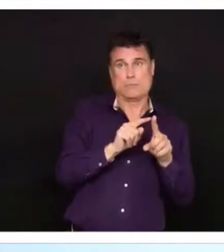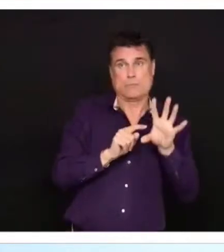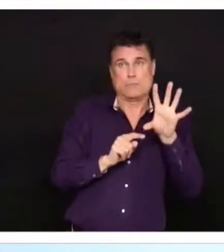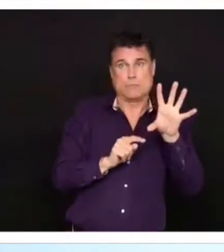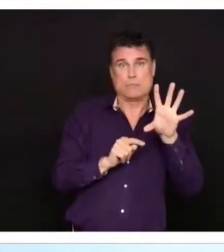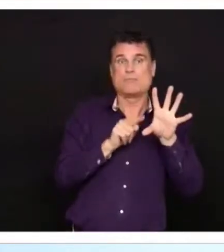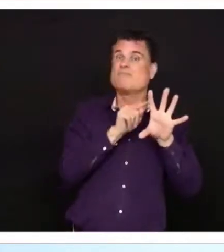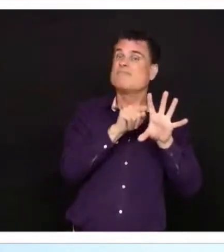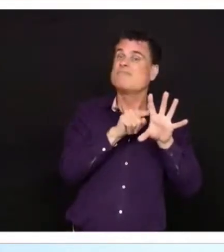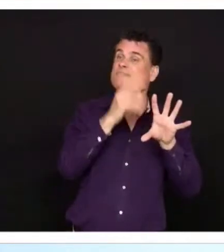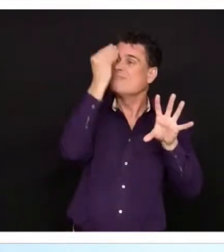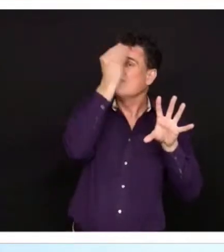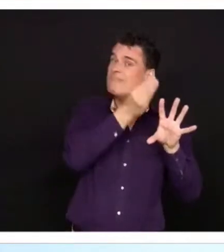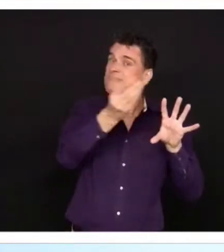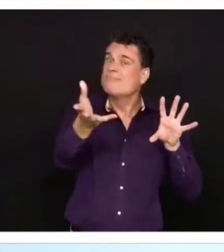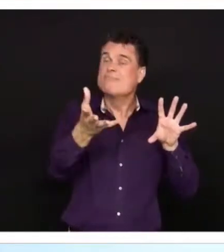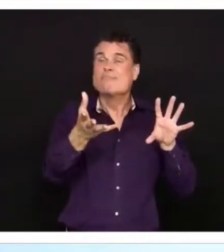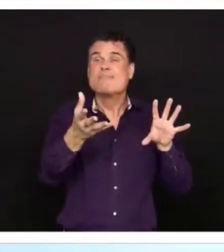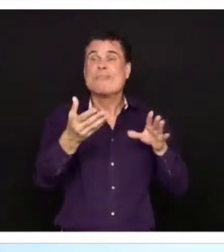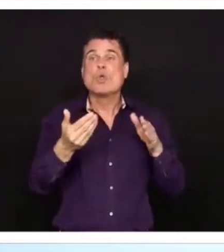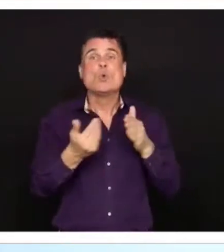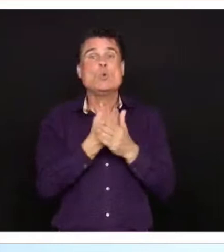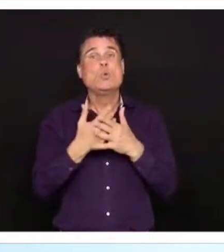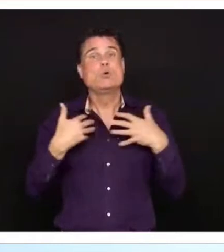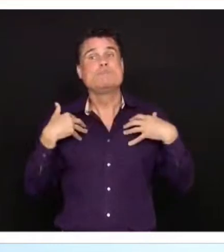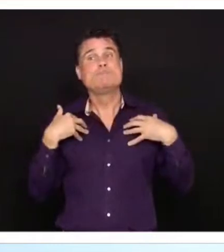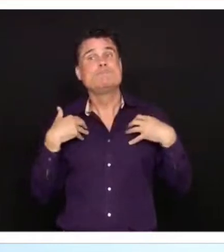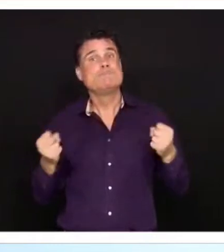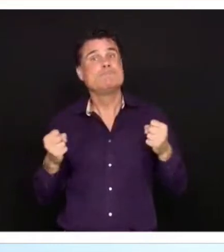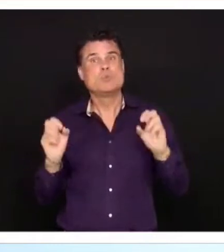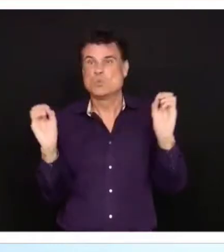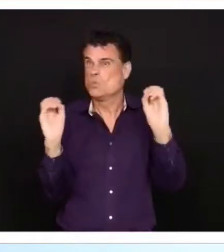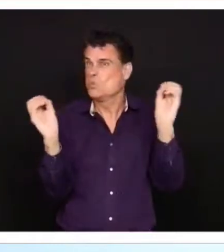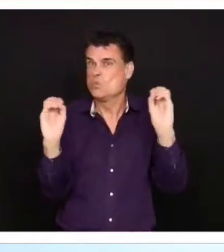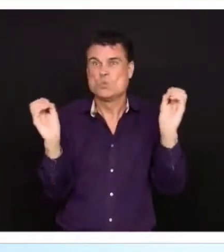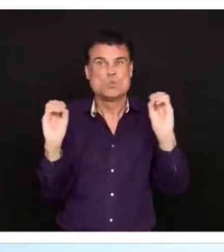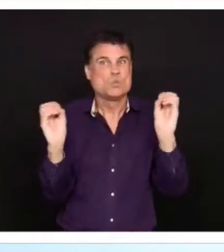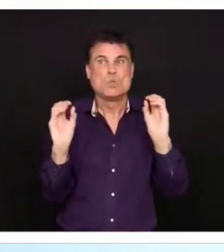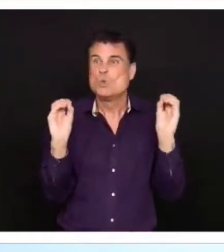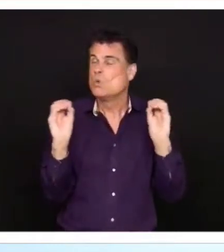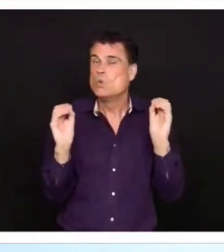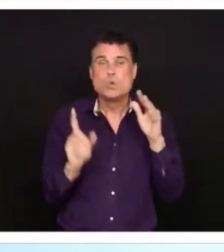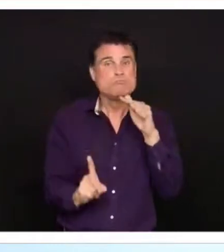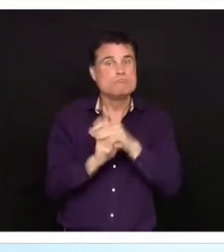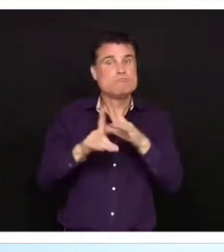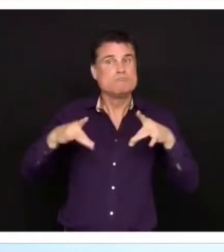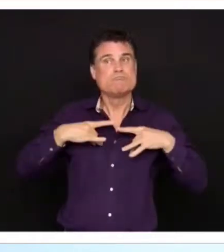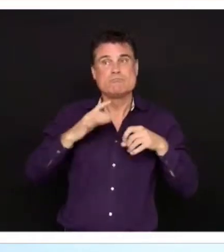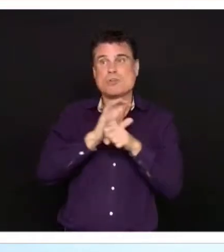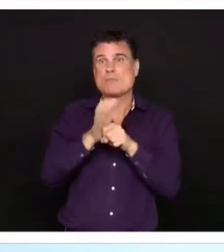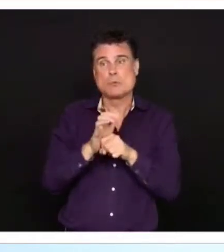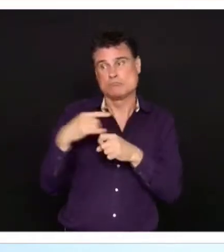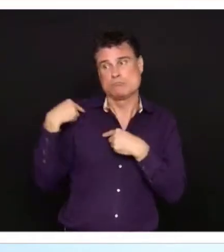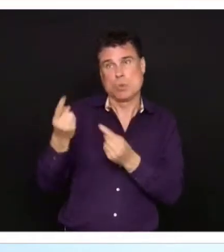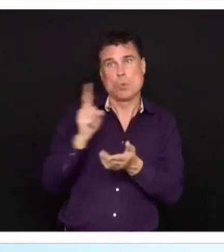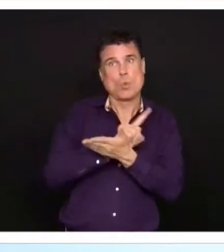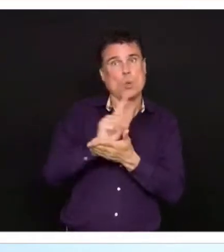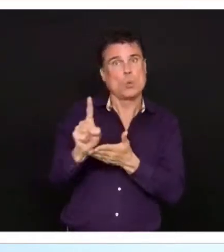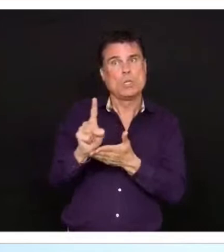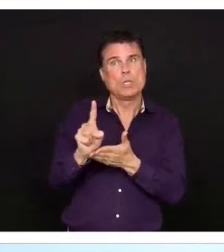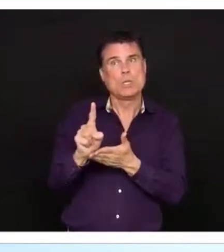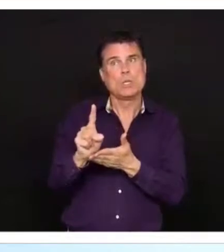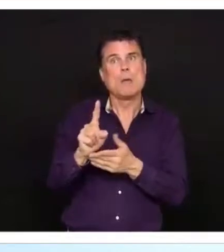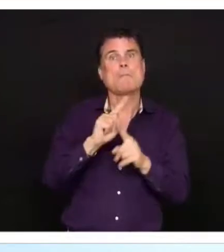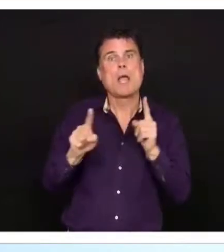on Thursday, then declared new outbreaks at previously cleared long-term care facilities, and then retracted that. Is Vancouver Coastal Health able